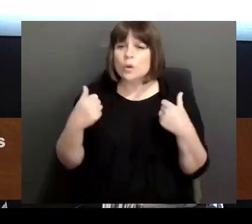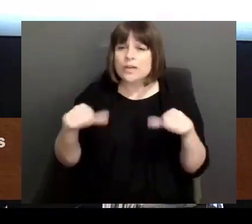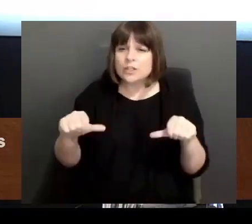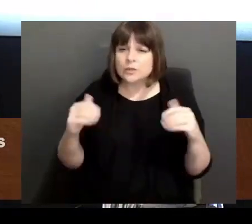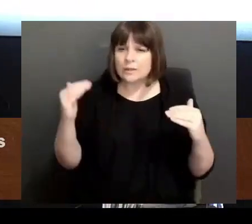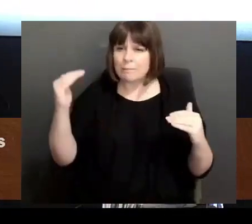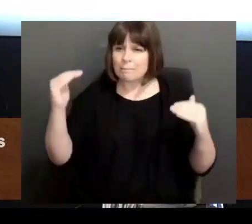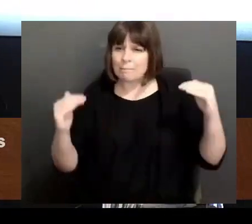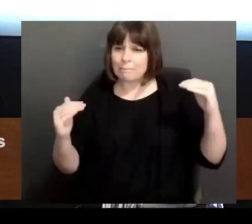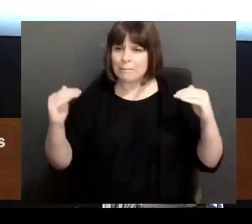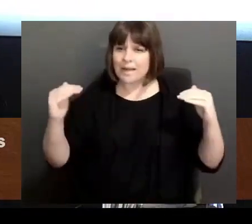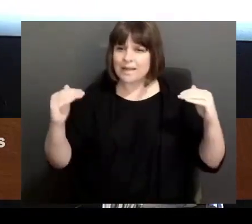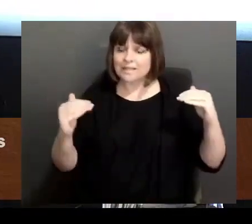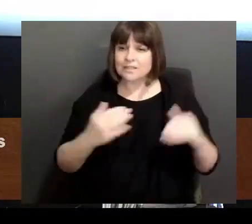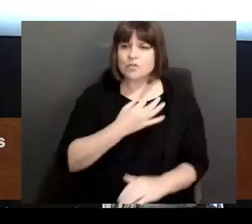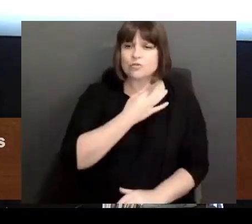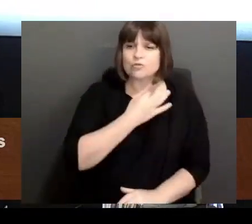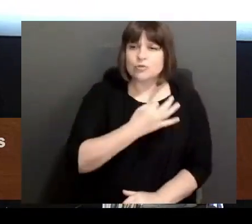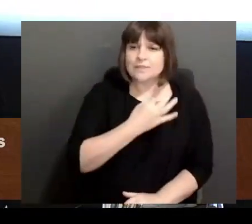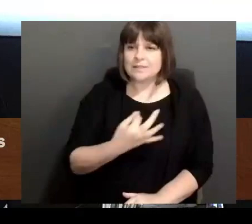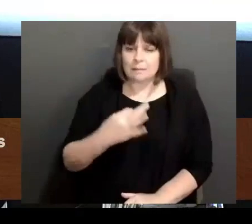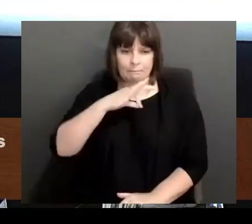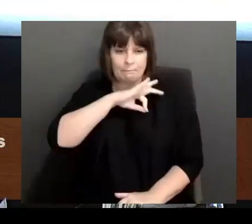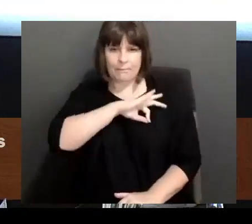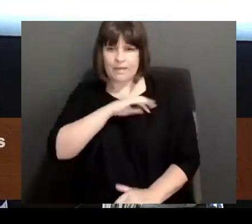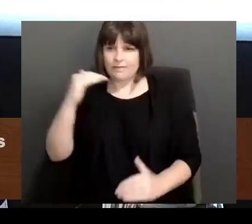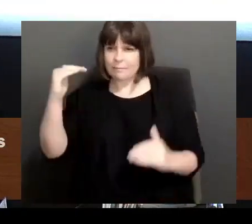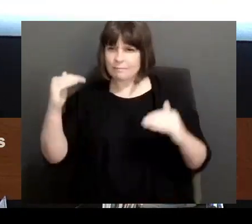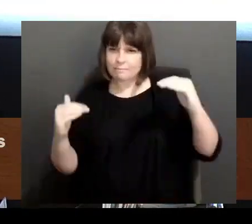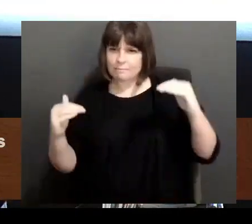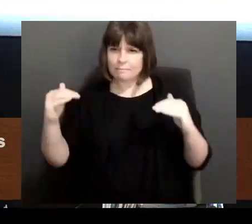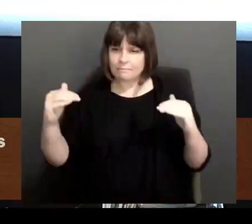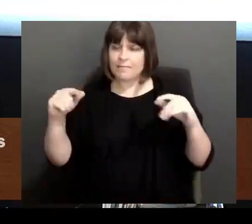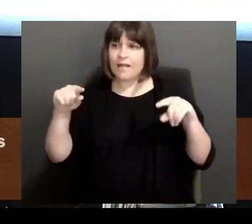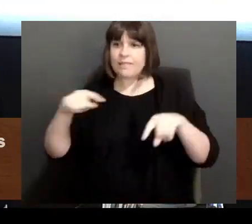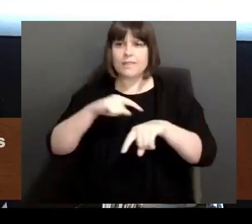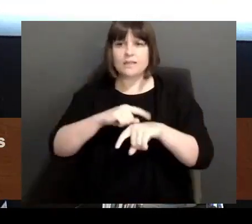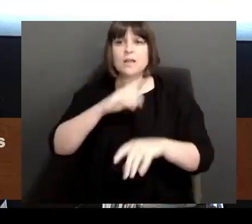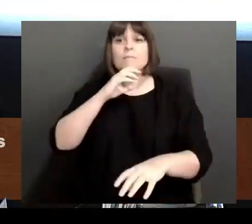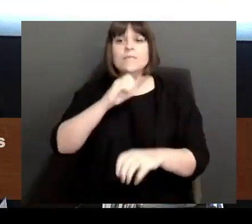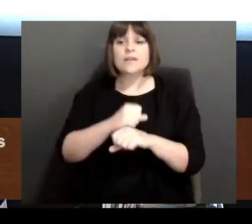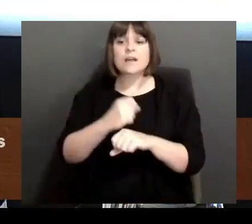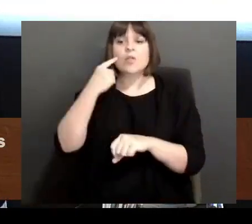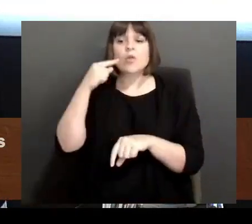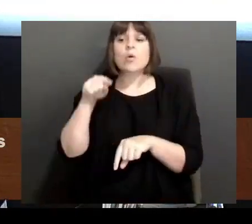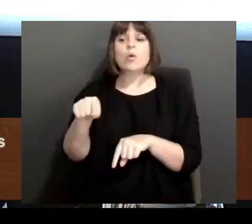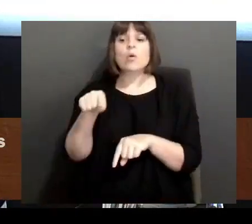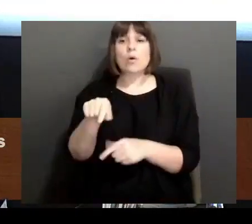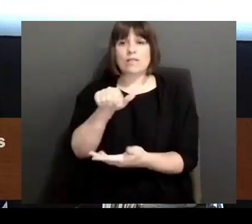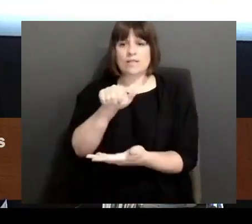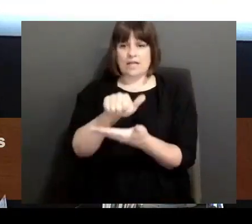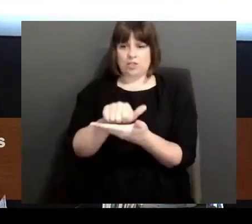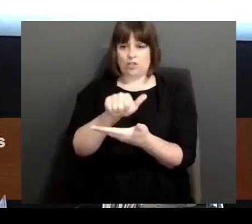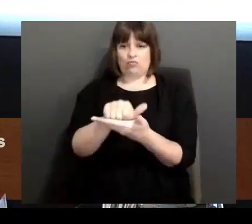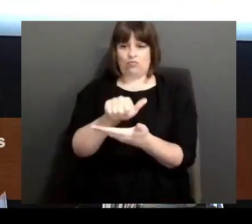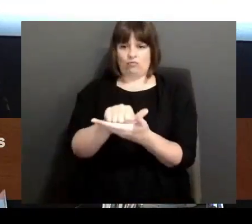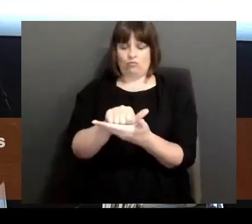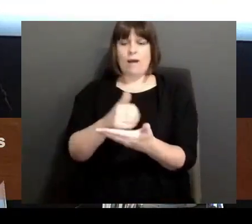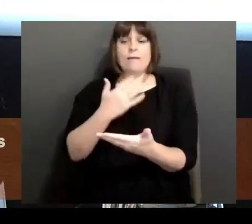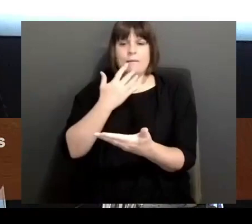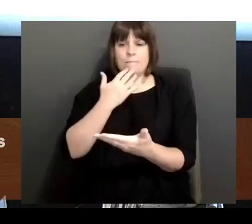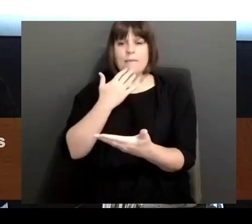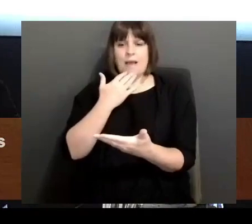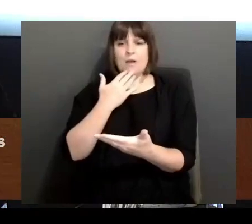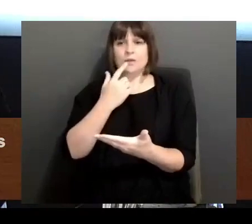risks, and that it was struck, it was deemed by government that that was the right point from which royalties could